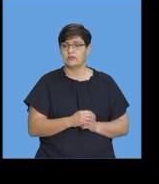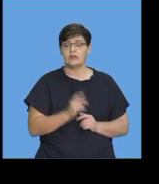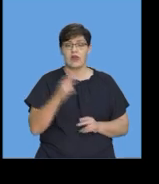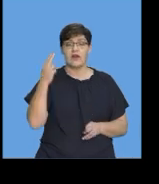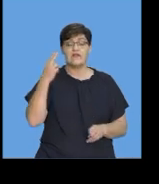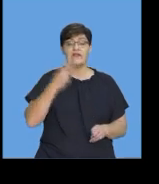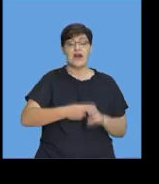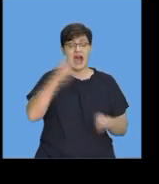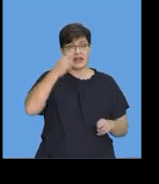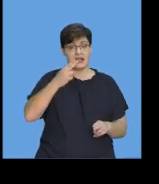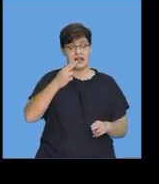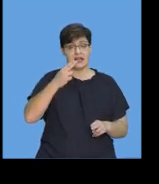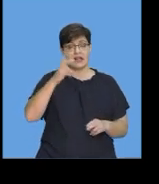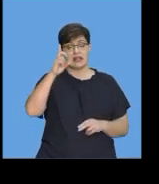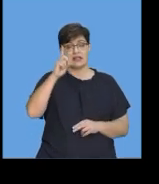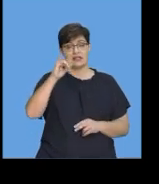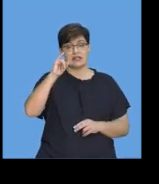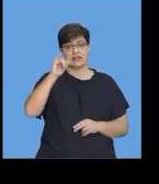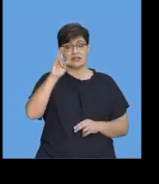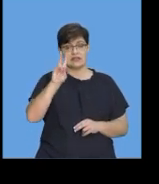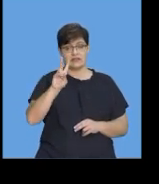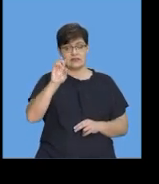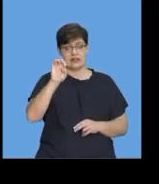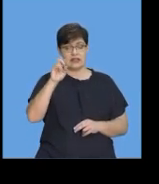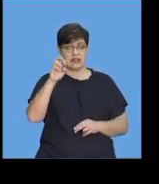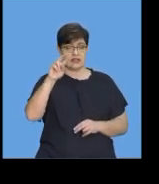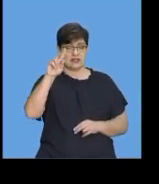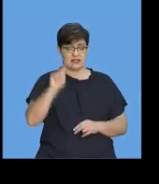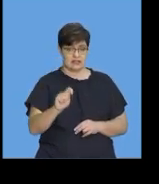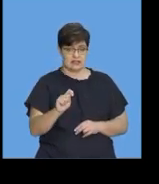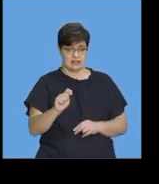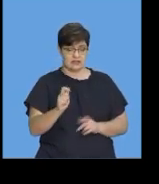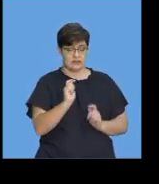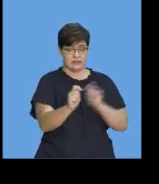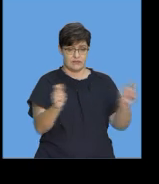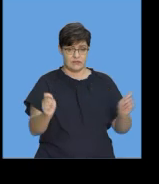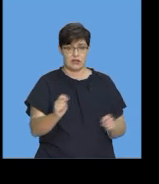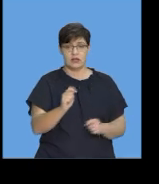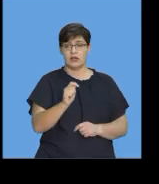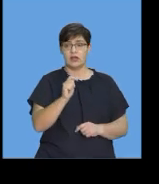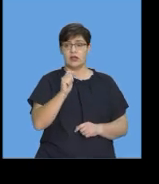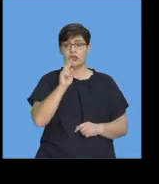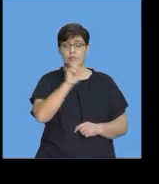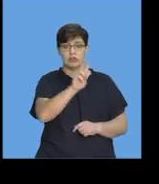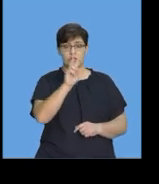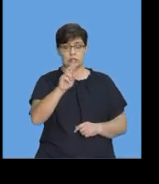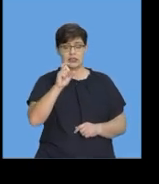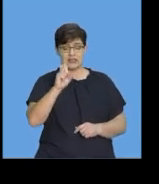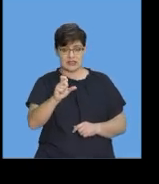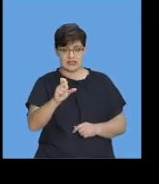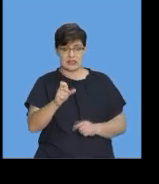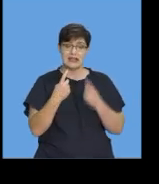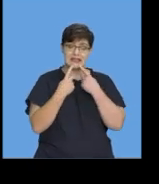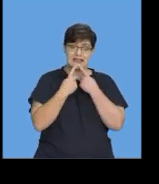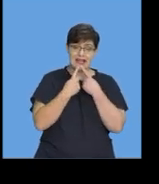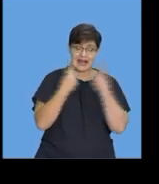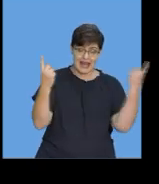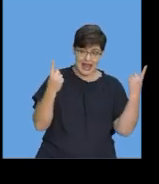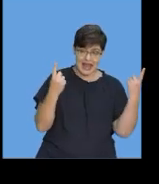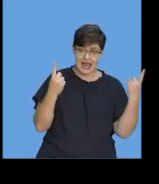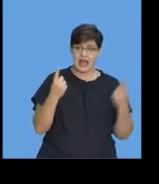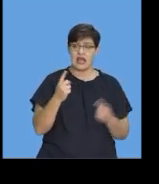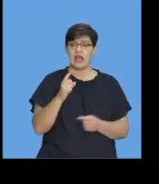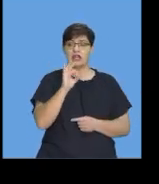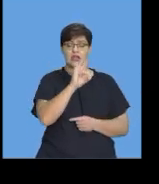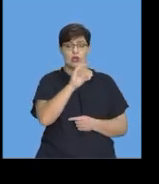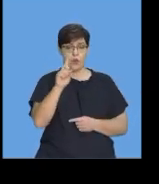a final dividend of 22 cents per share was declared on the 31st of August